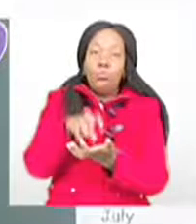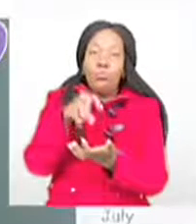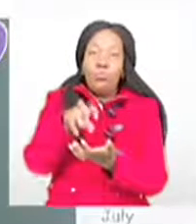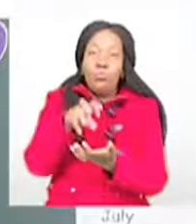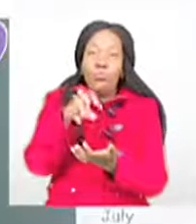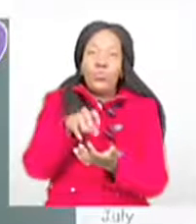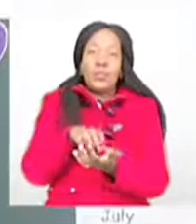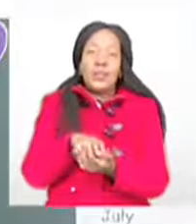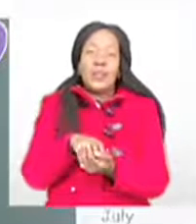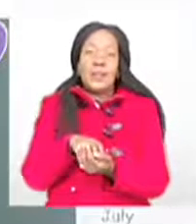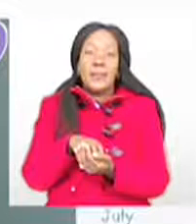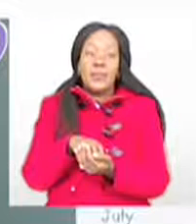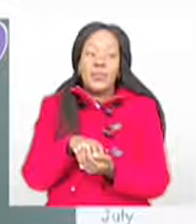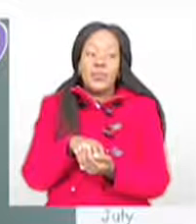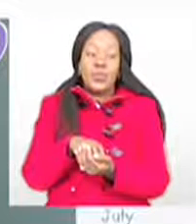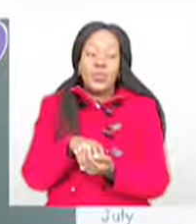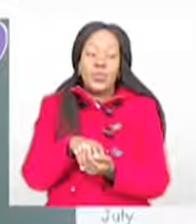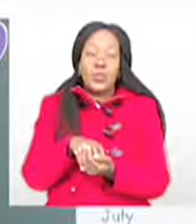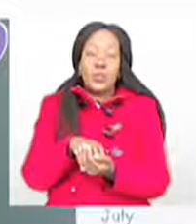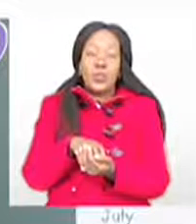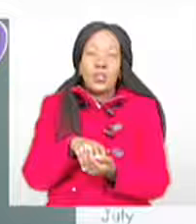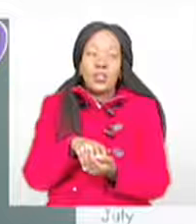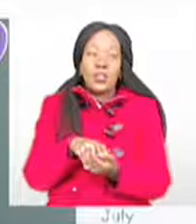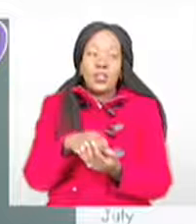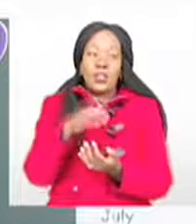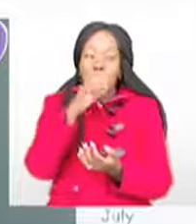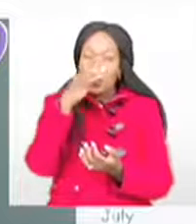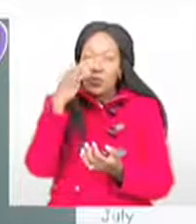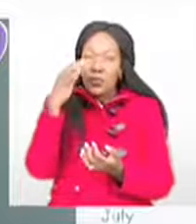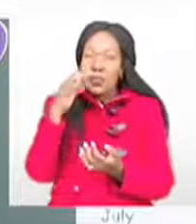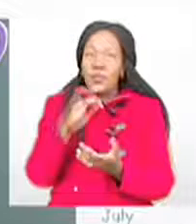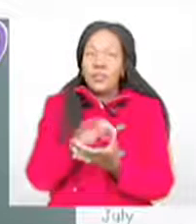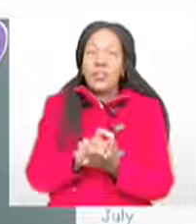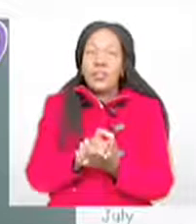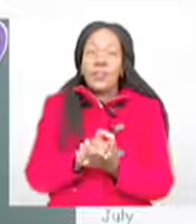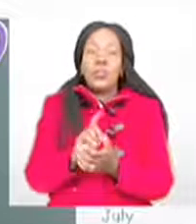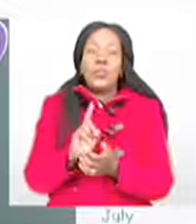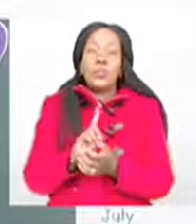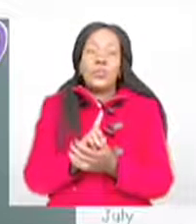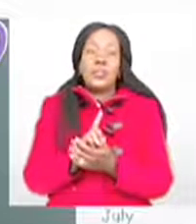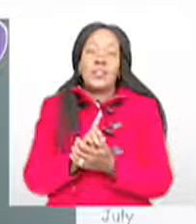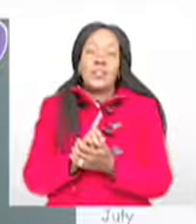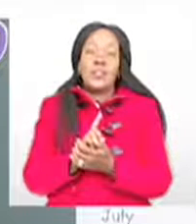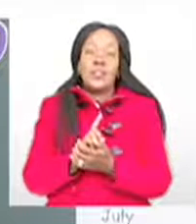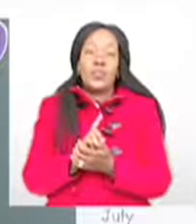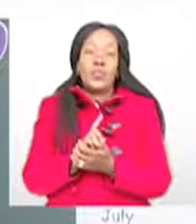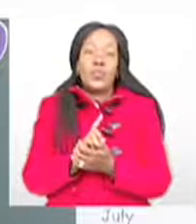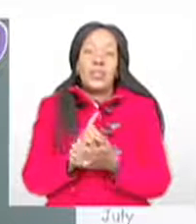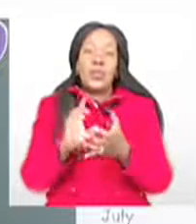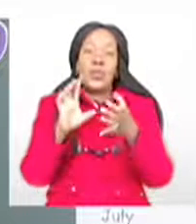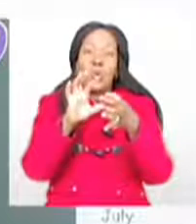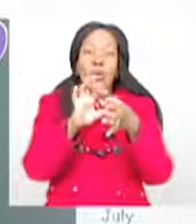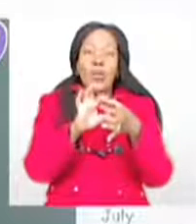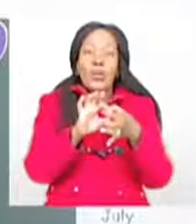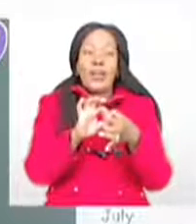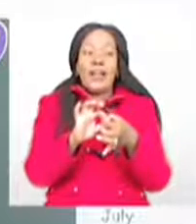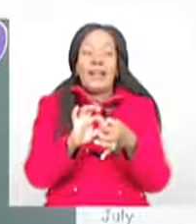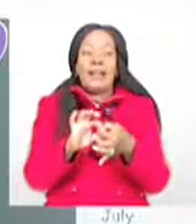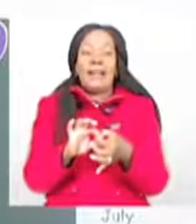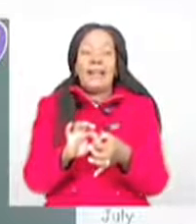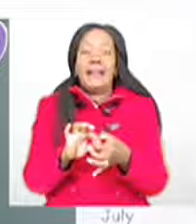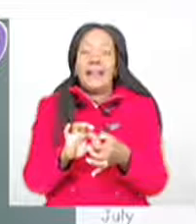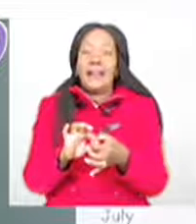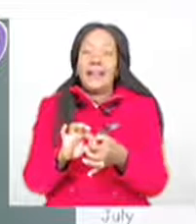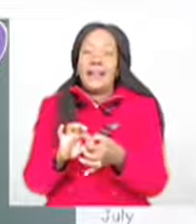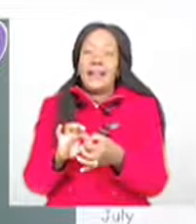to where the fly is. Now what we need to do is to connect the